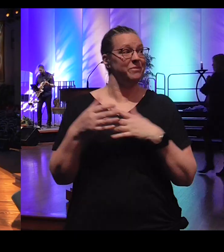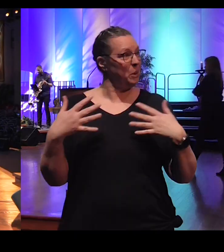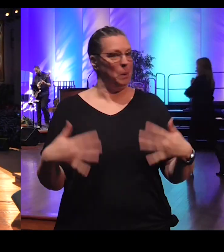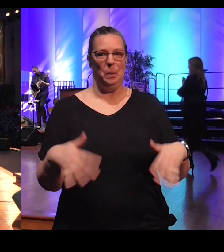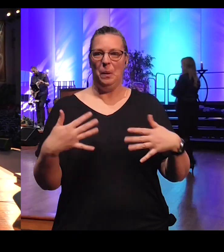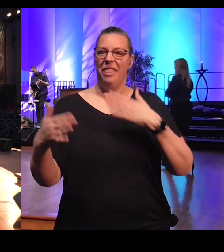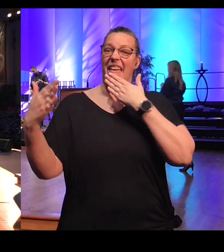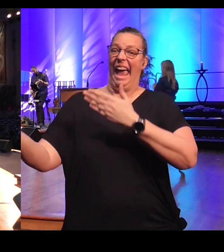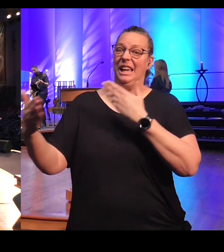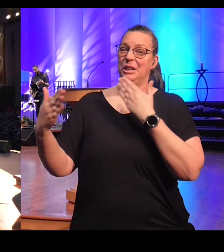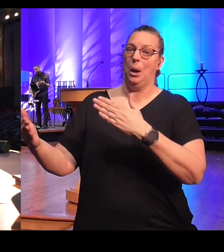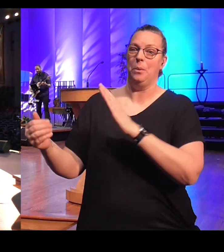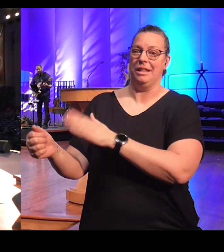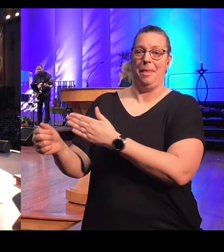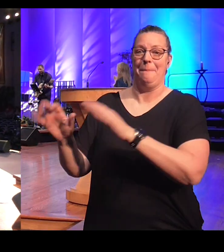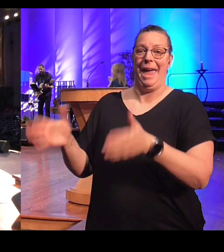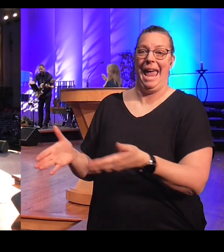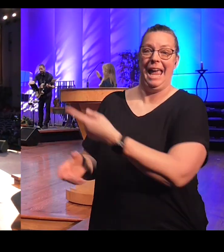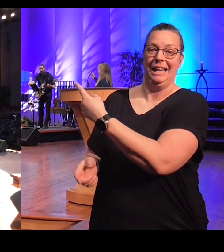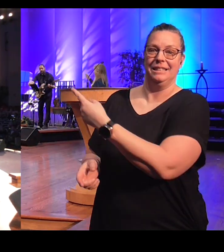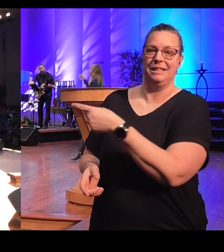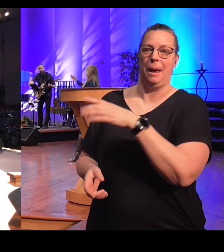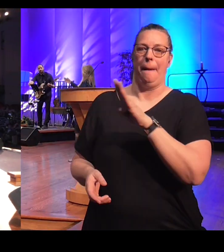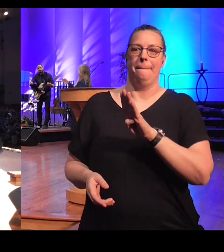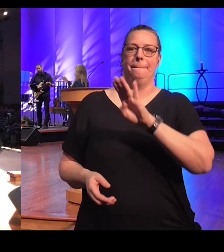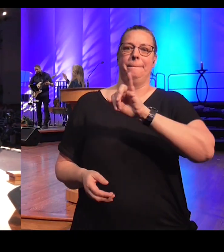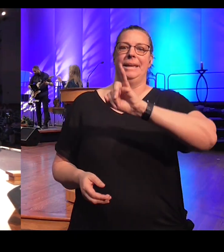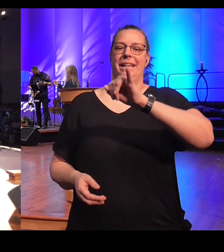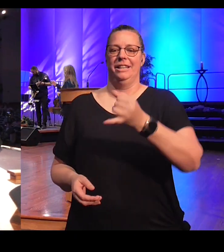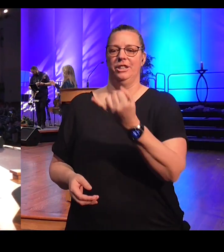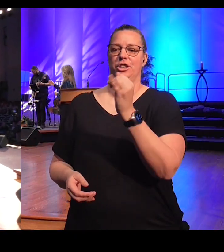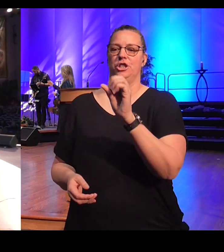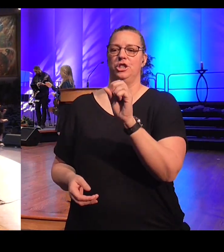Thank you, Mile High Band, everyone. Bijou, Mike,